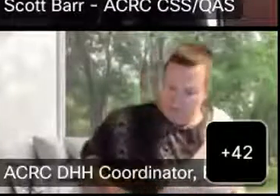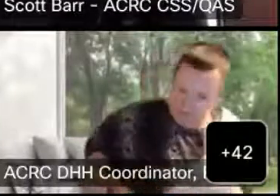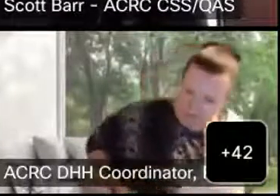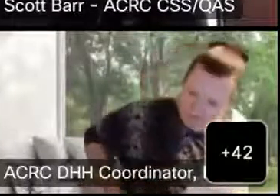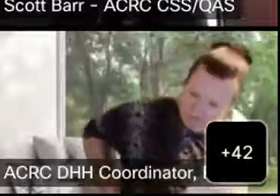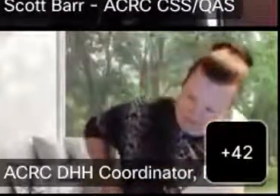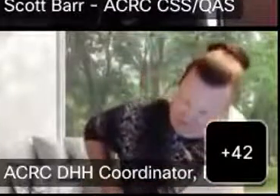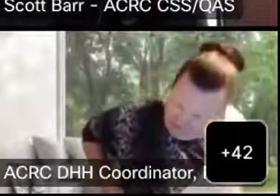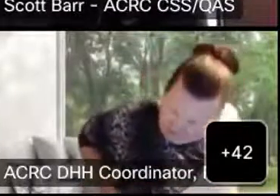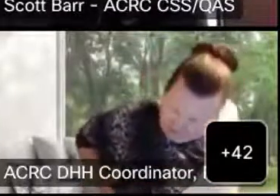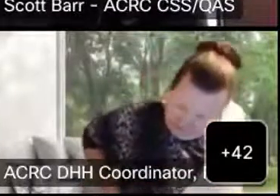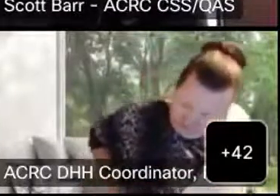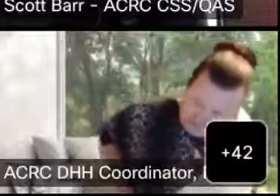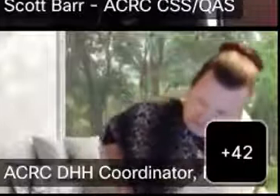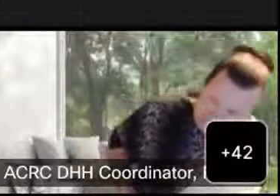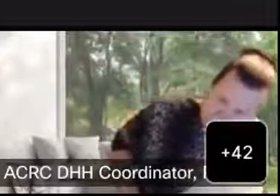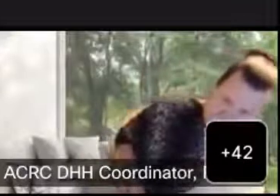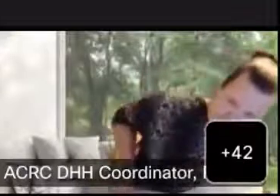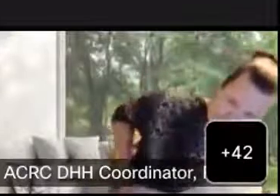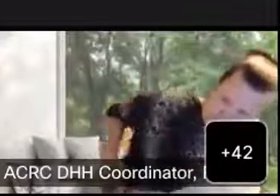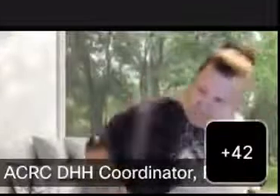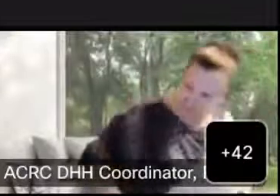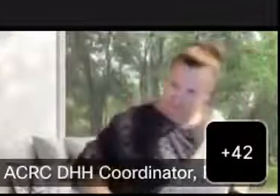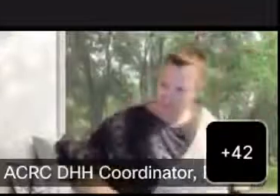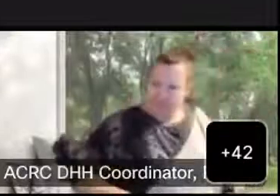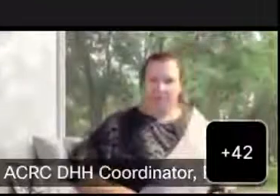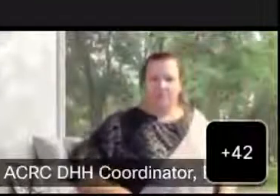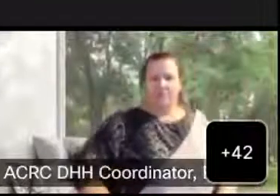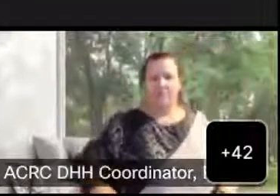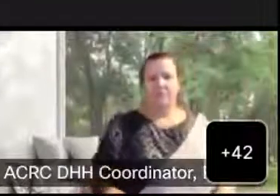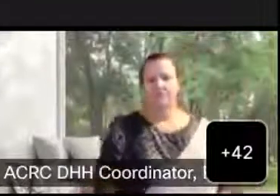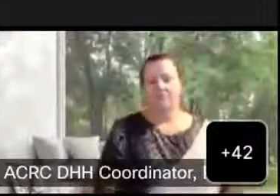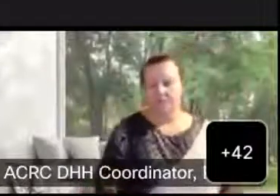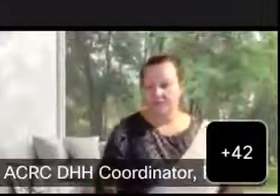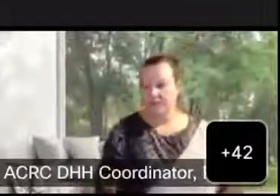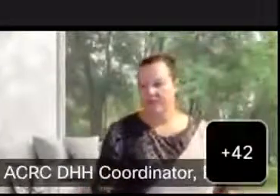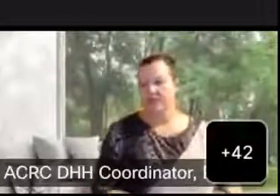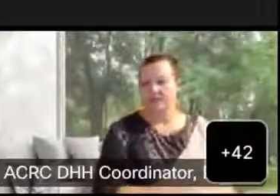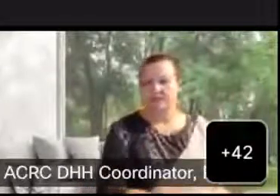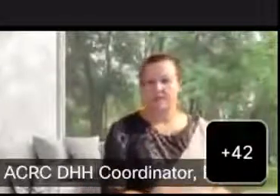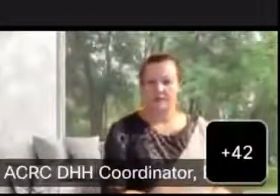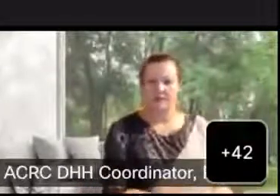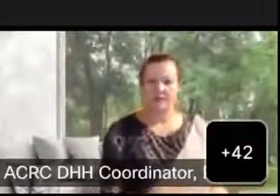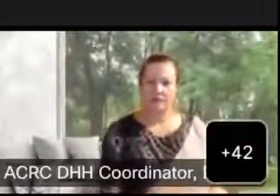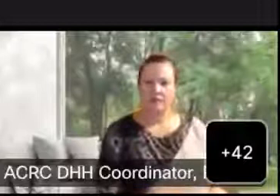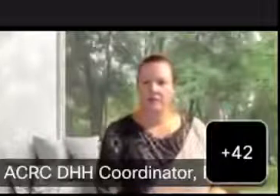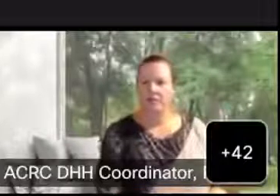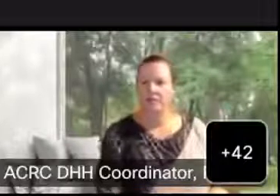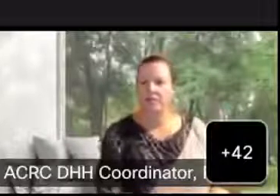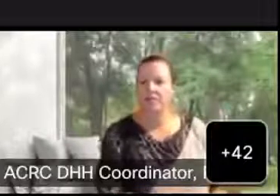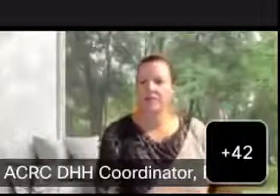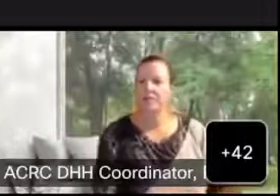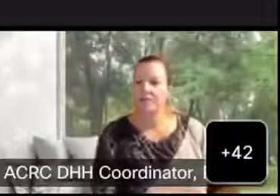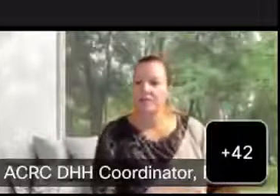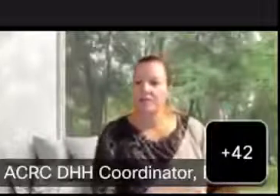Marikey, the Behavior Center. So for crisis behavioral services, and we have priorities. So it's